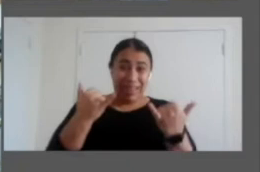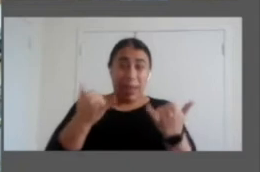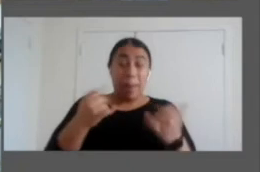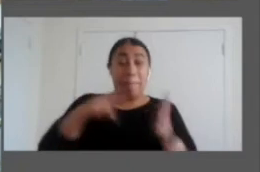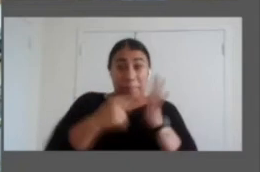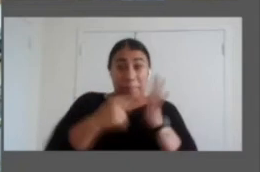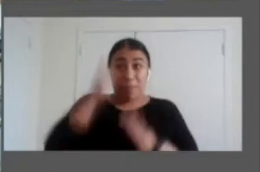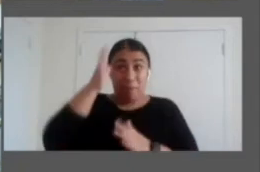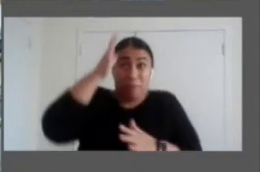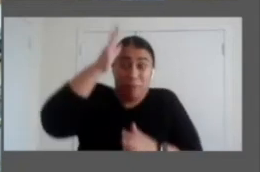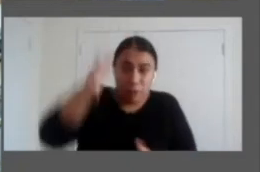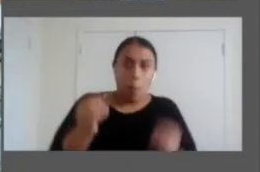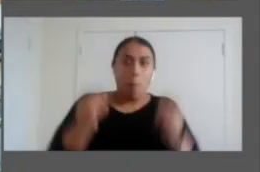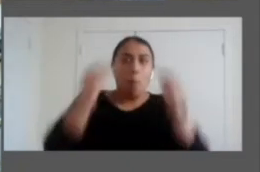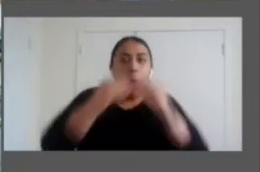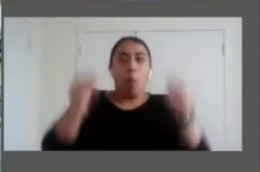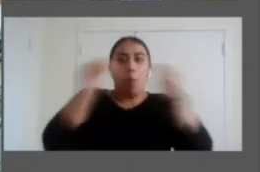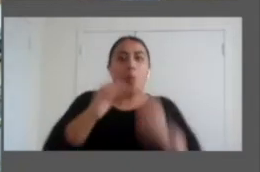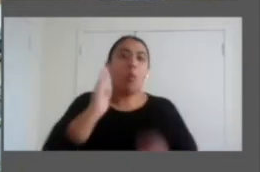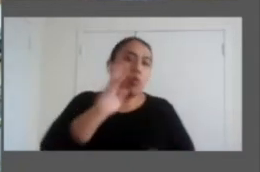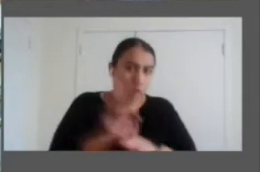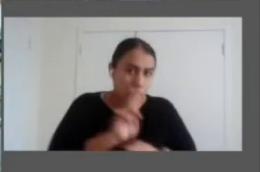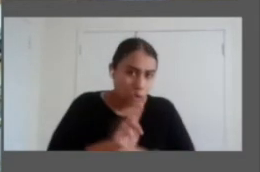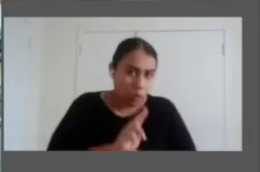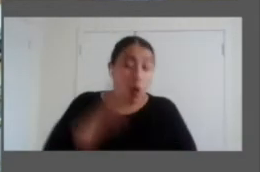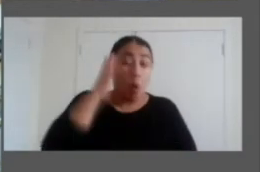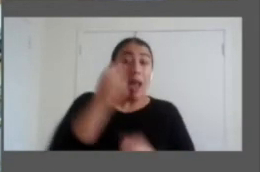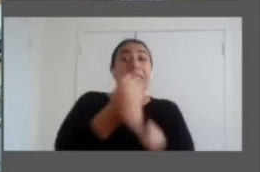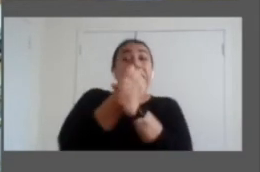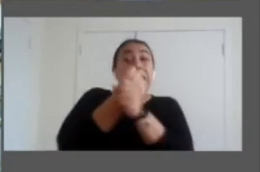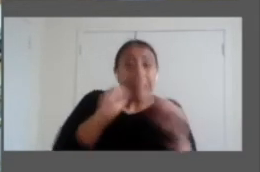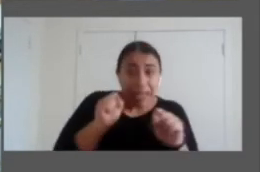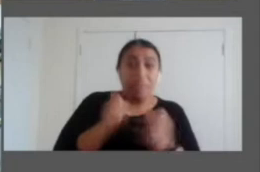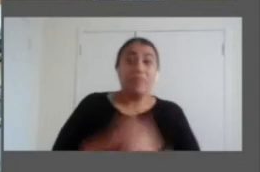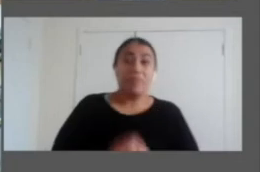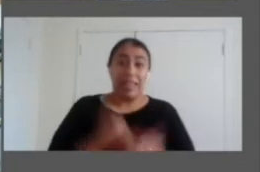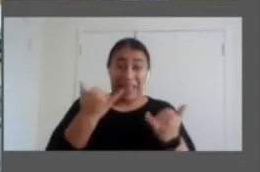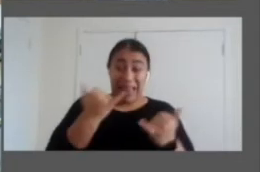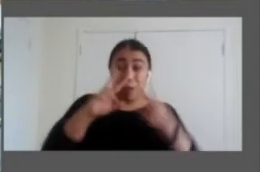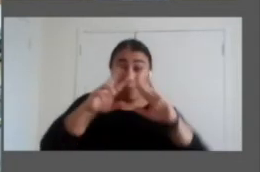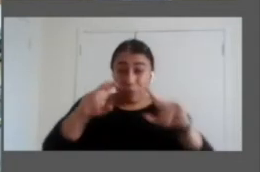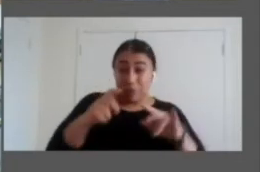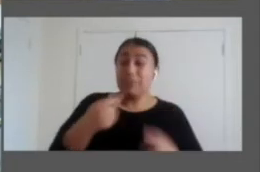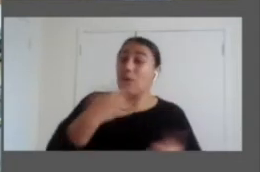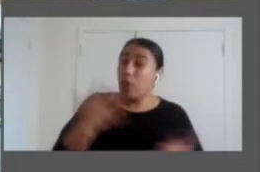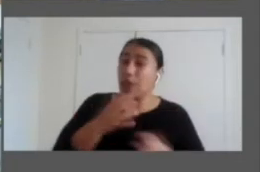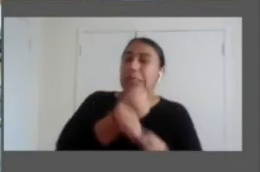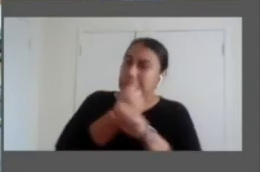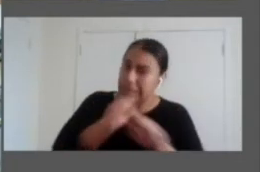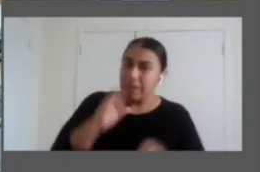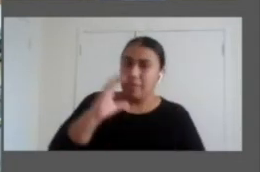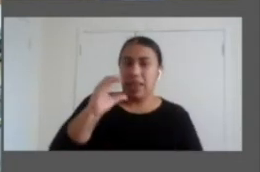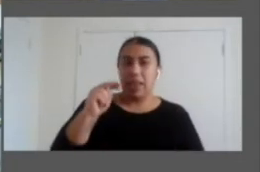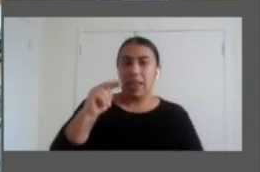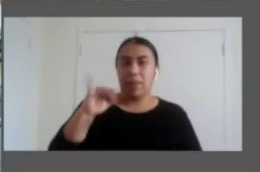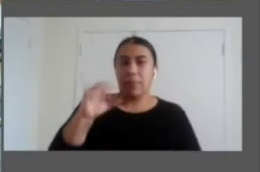we hear amazing stories of patients coming in to treat one symptom or condition and finding relief for others, such as insomnia